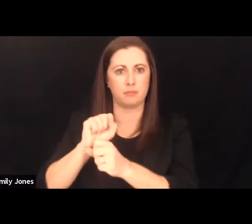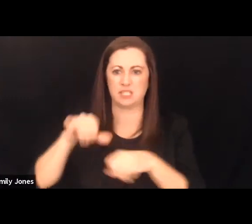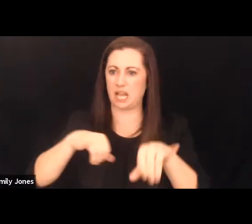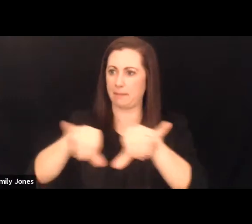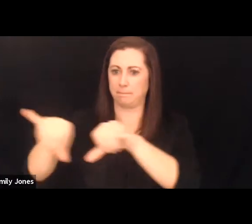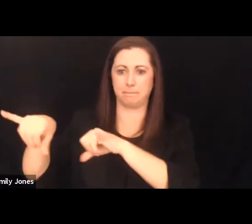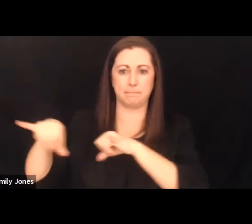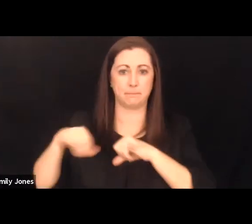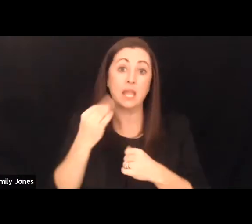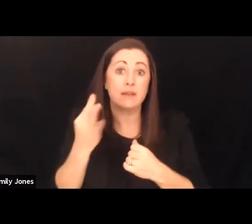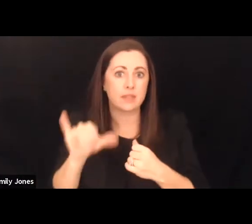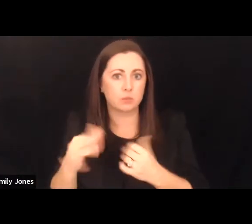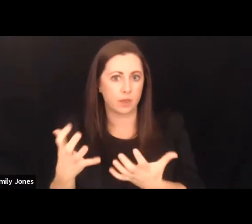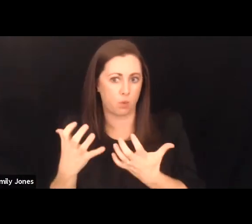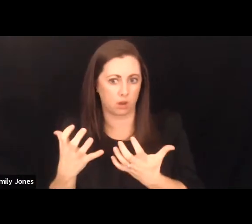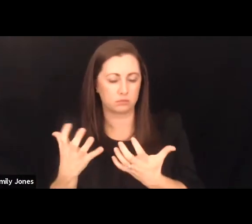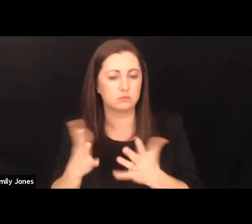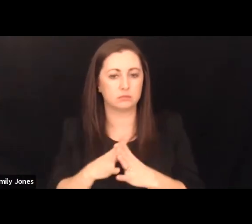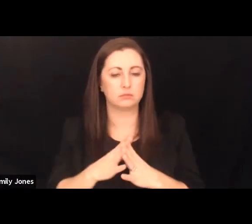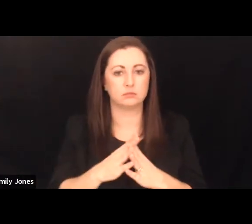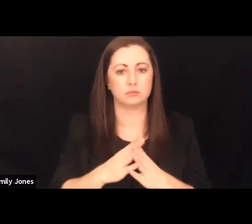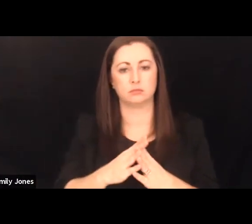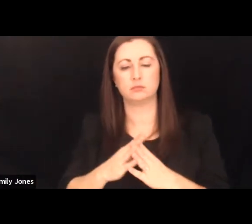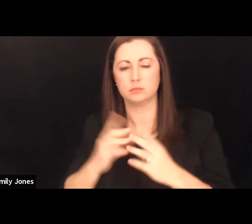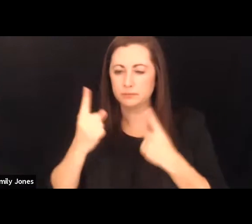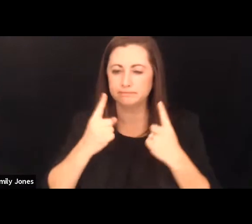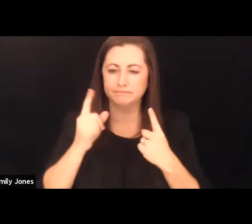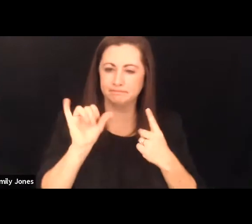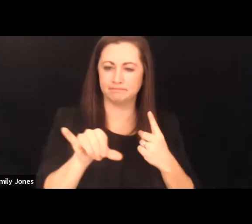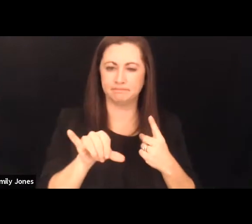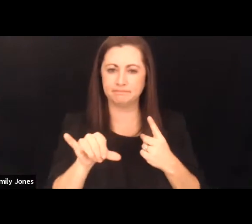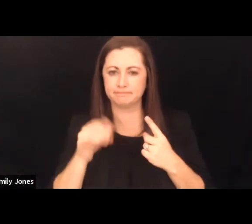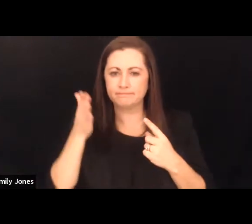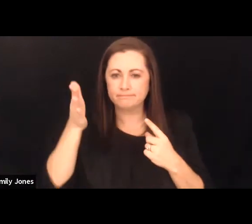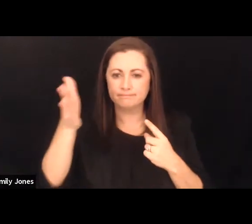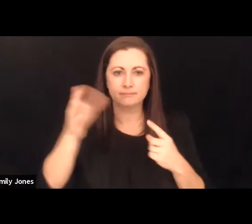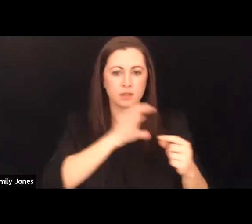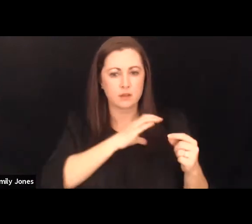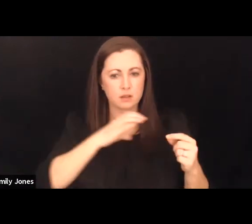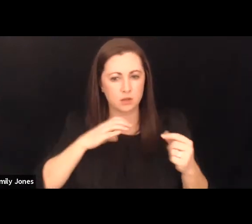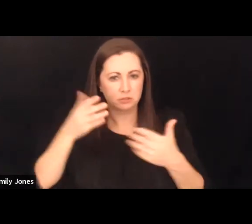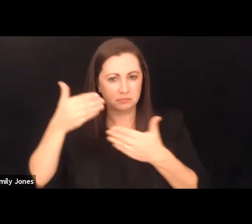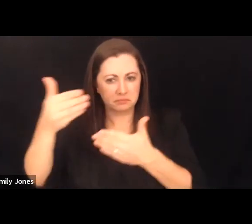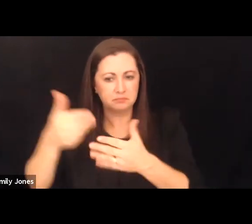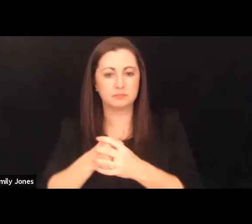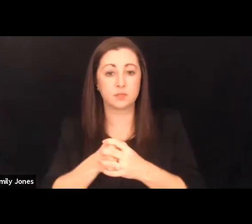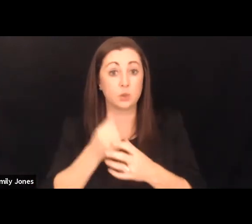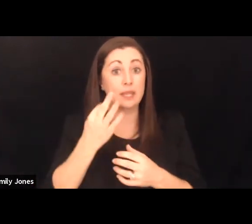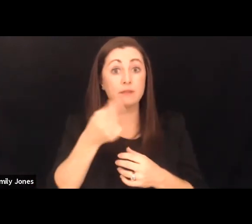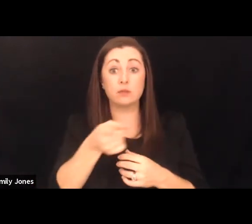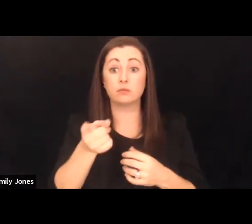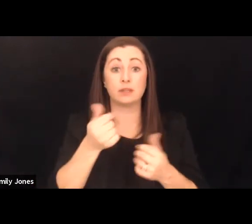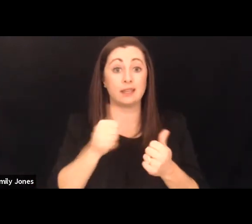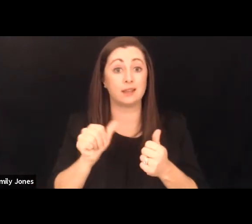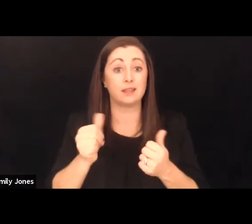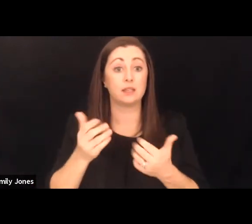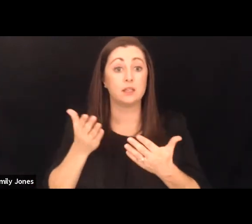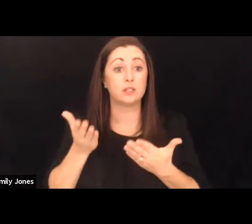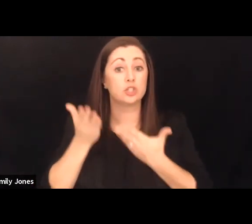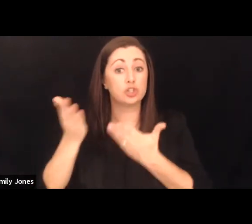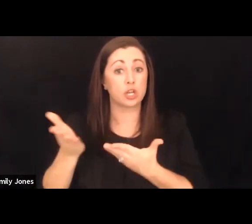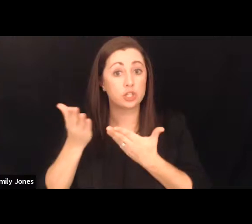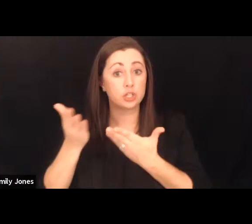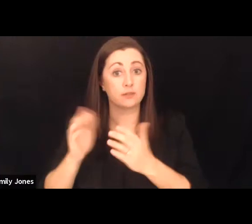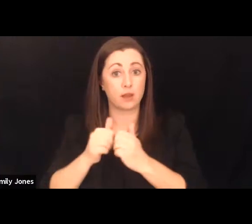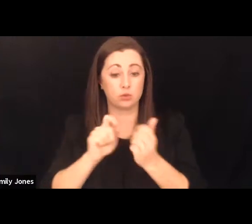to do. So think about that. And if you have any suggestions as we move ahead on this about changing